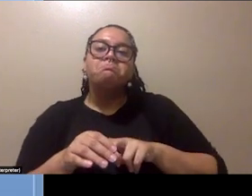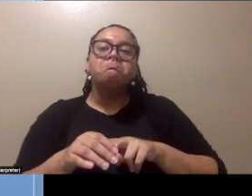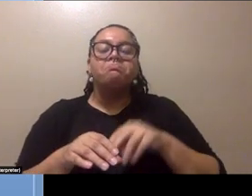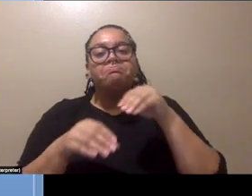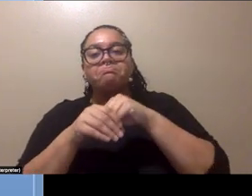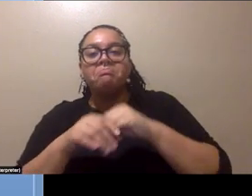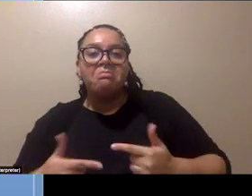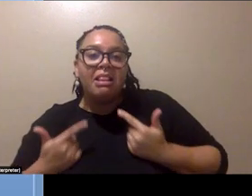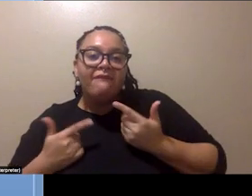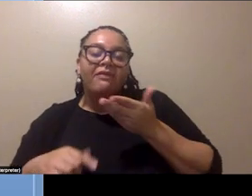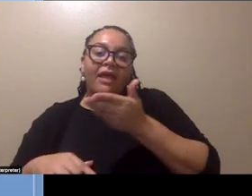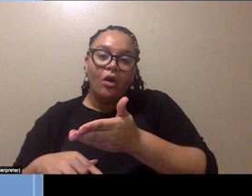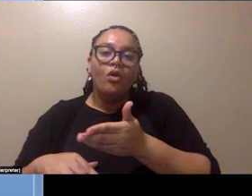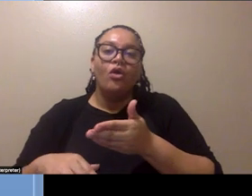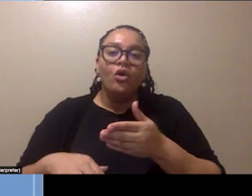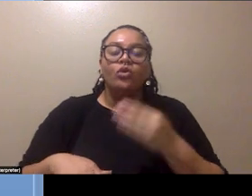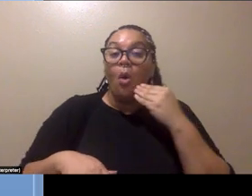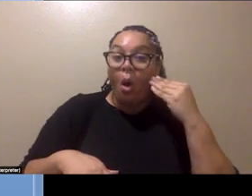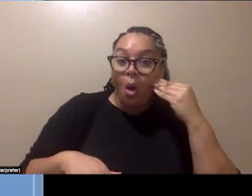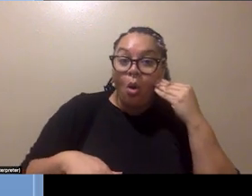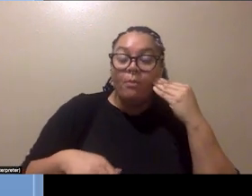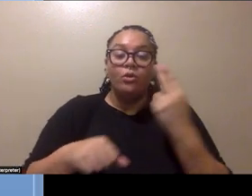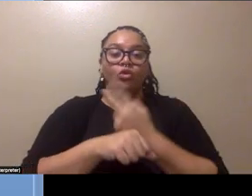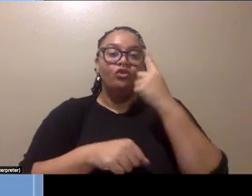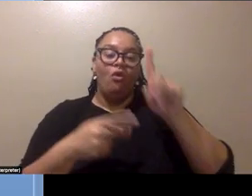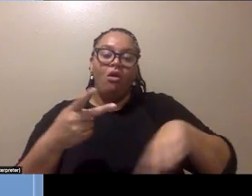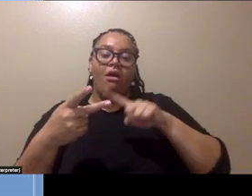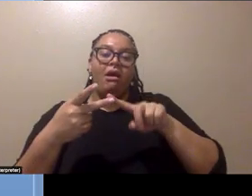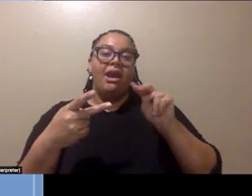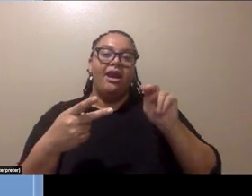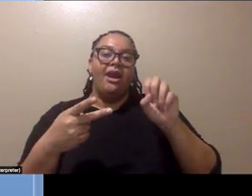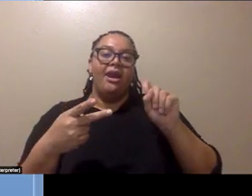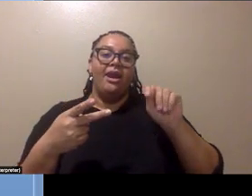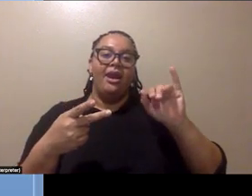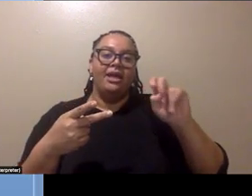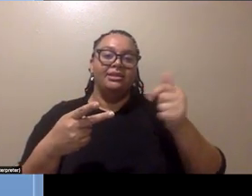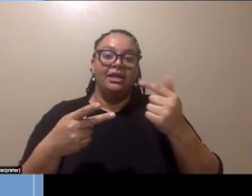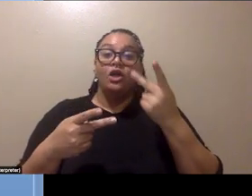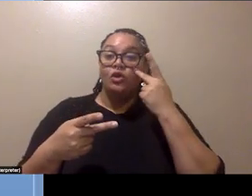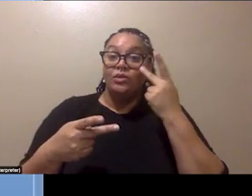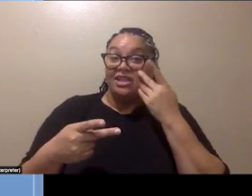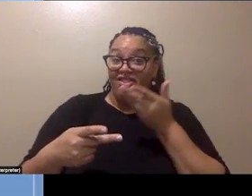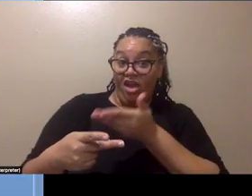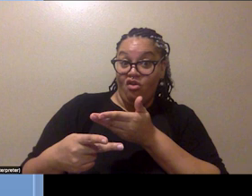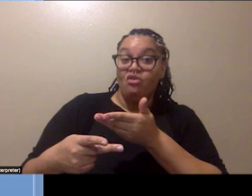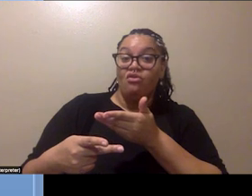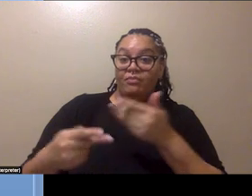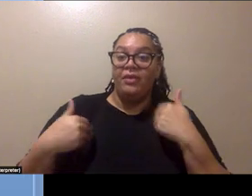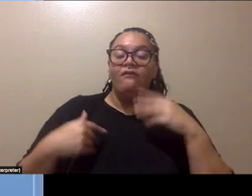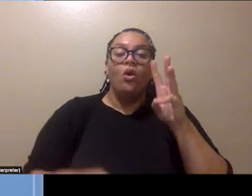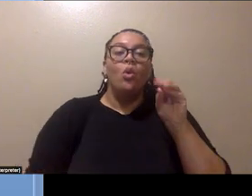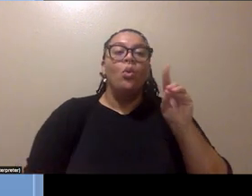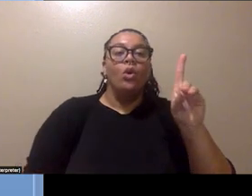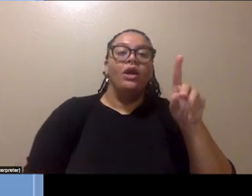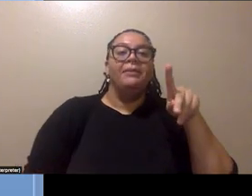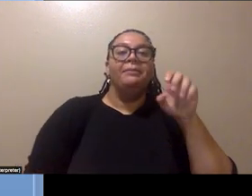are up in the bark or up under the bark and deep in the snag as well. They'll use them for nesting, which is, you see here,